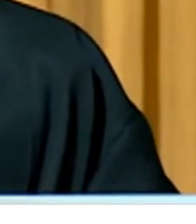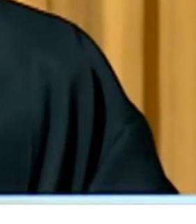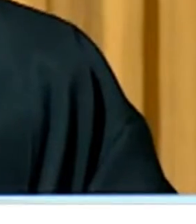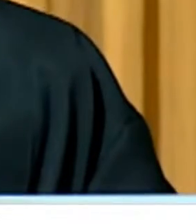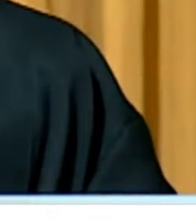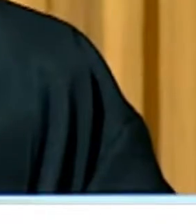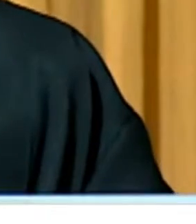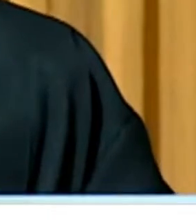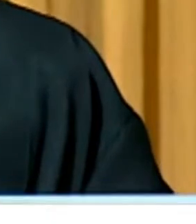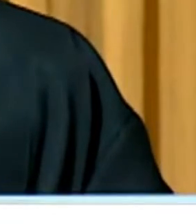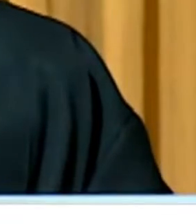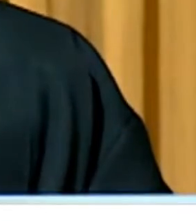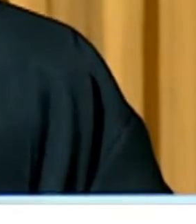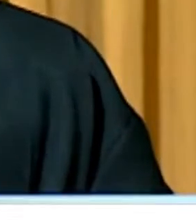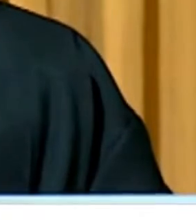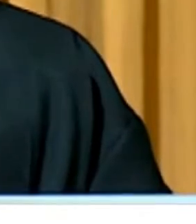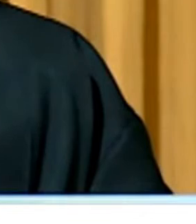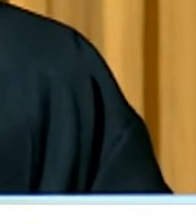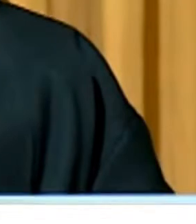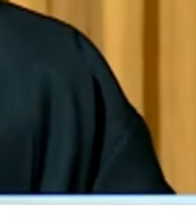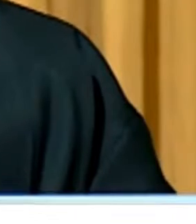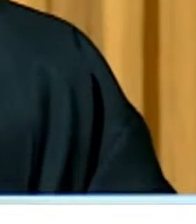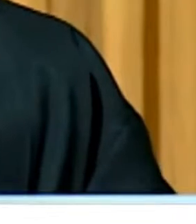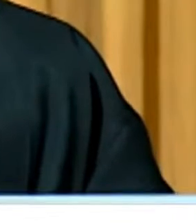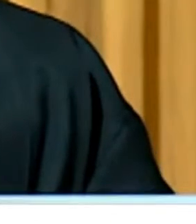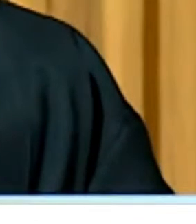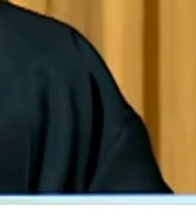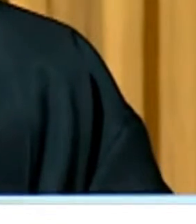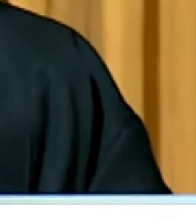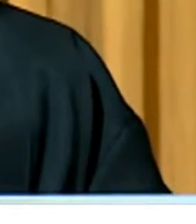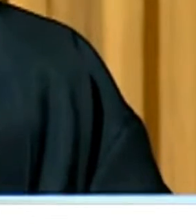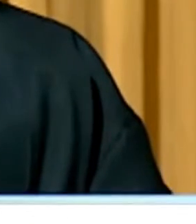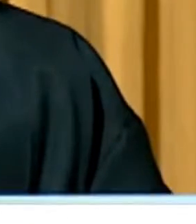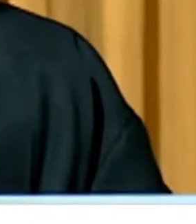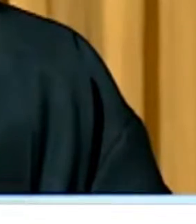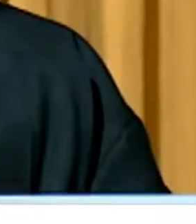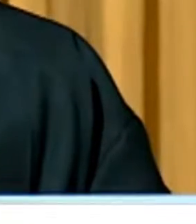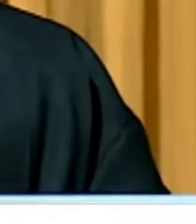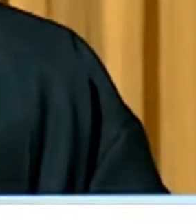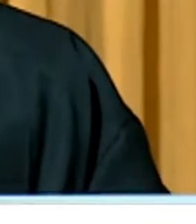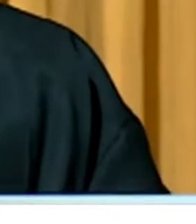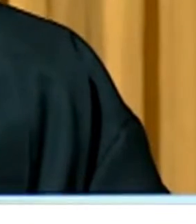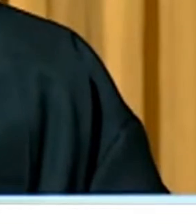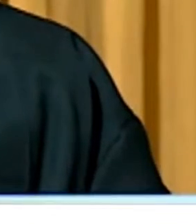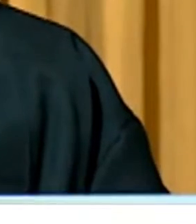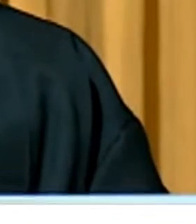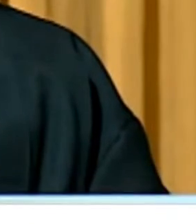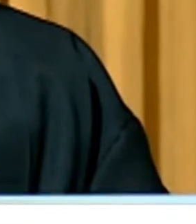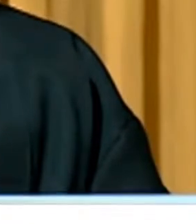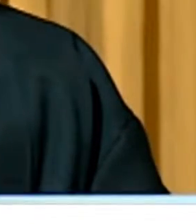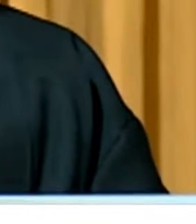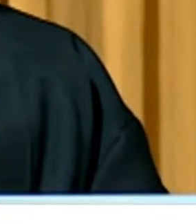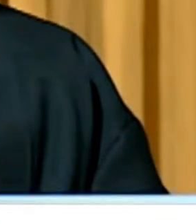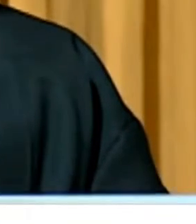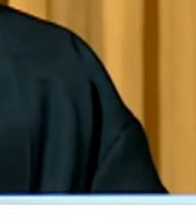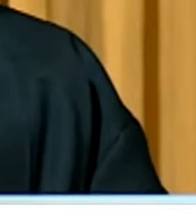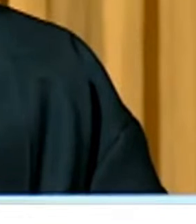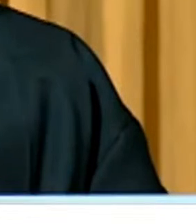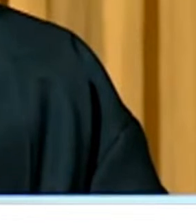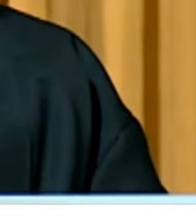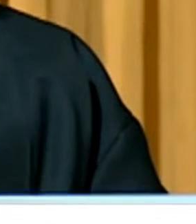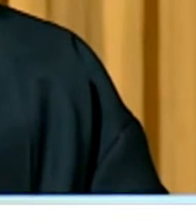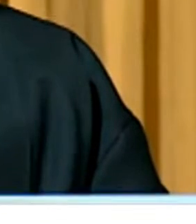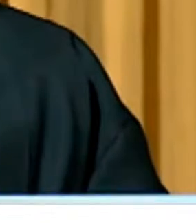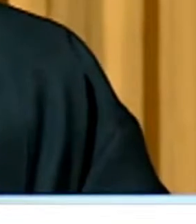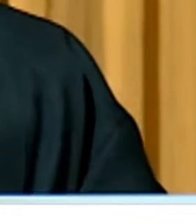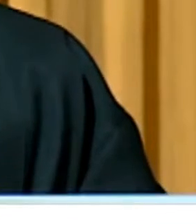and that at the time of the launch of the Constitution of Kenya Amendment Bill and the collection and endorsement of signatures, there was no legislation governing the collection, presentation, and verification